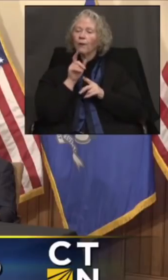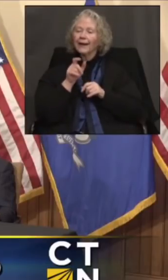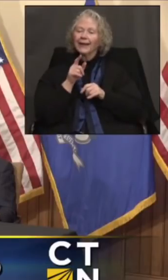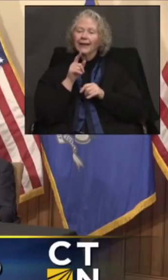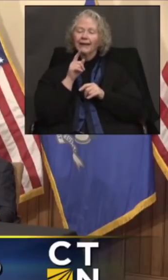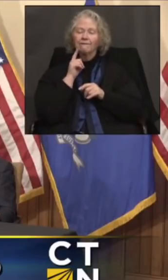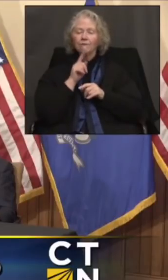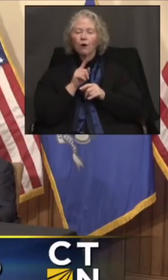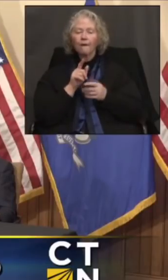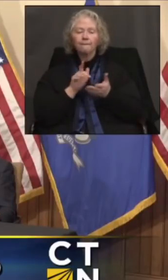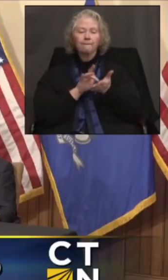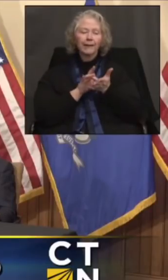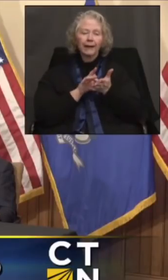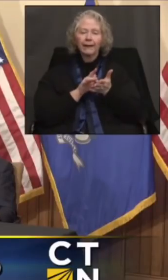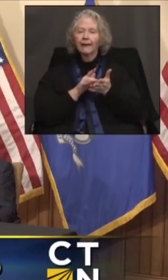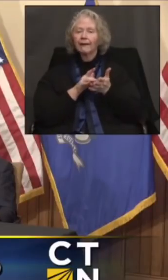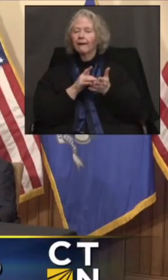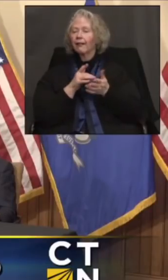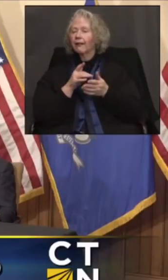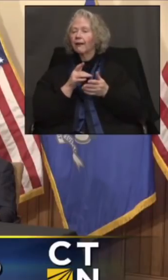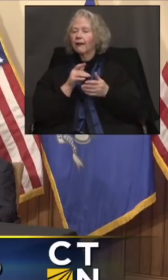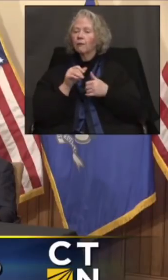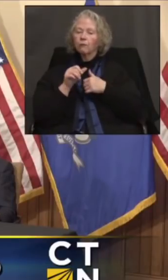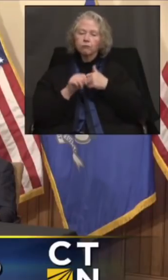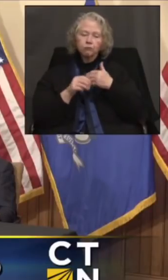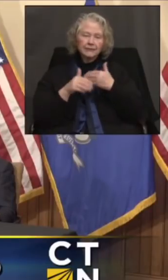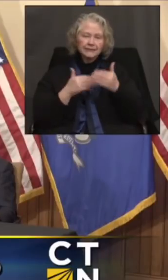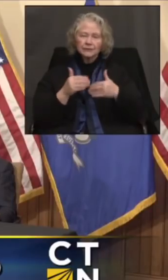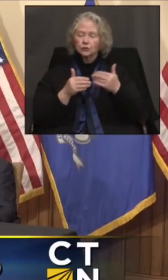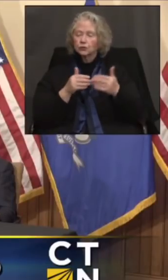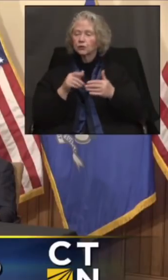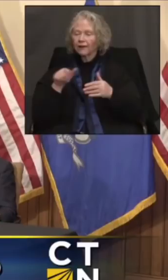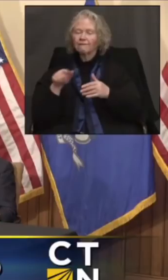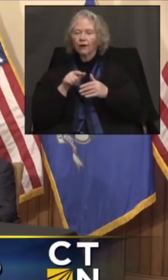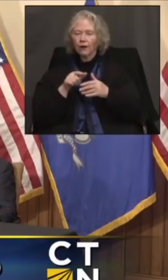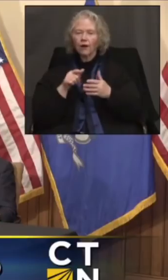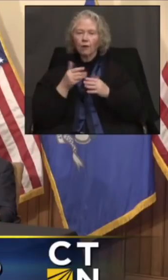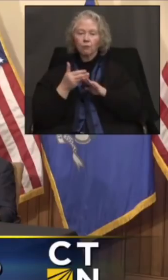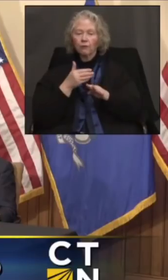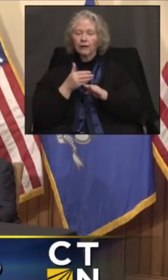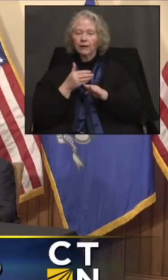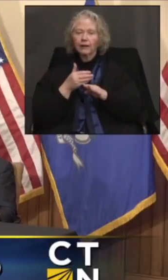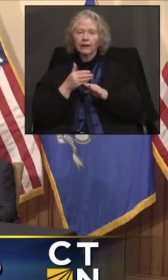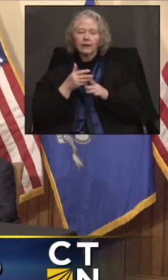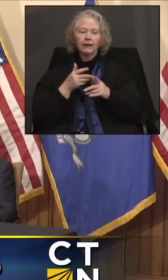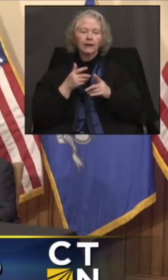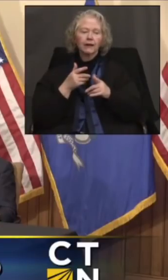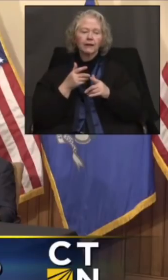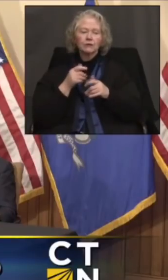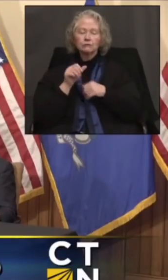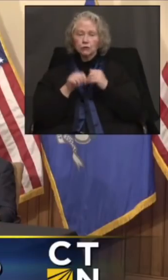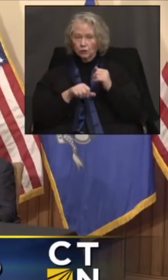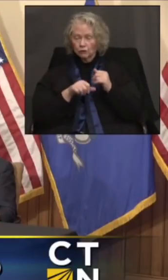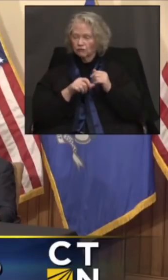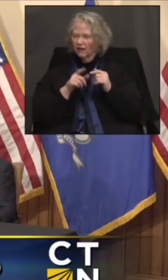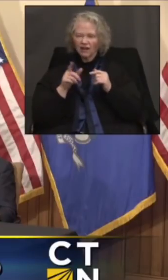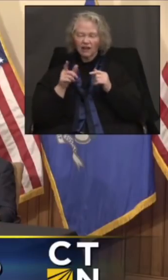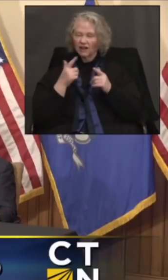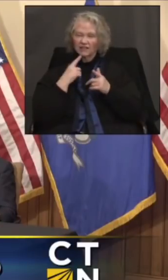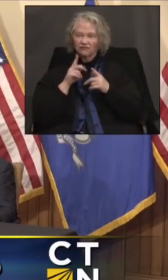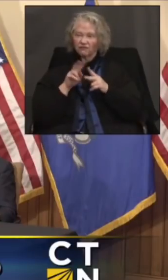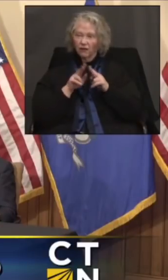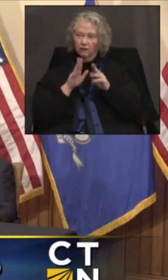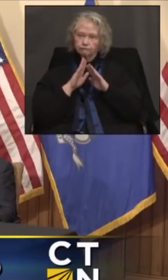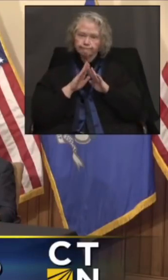a pre-op test, it would be dead up there. Is that a diverse enough group